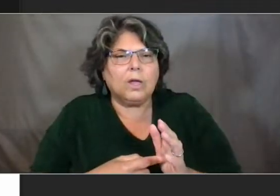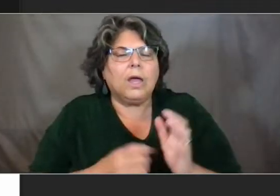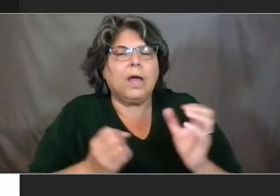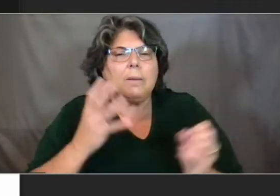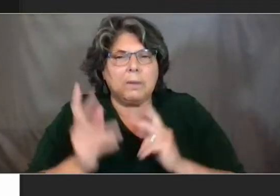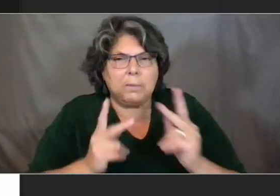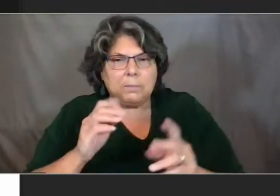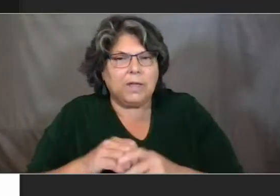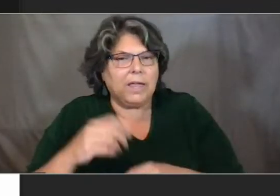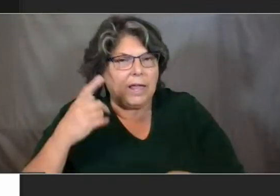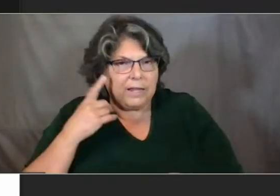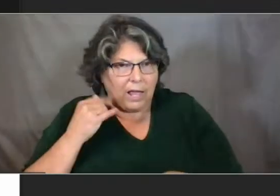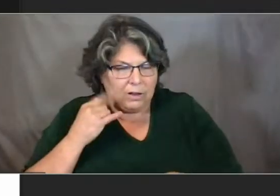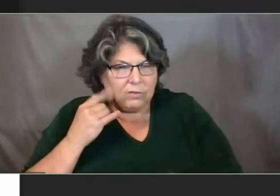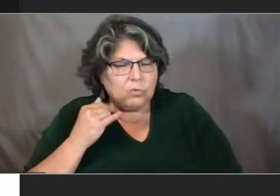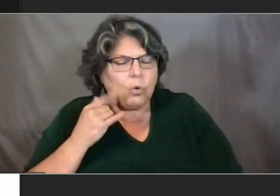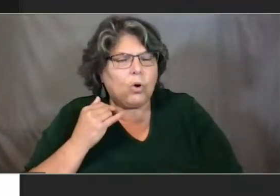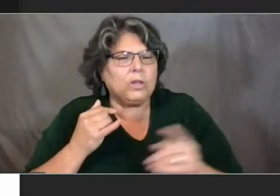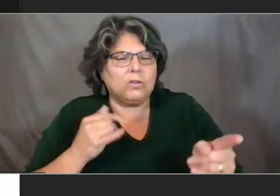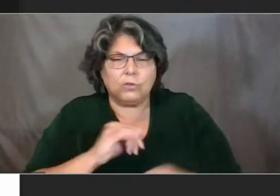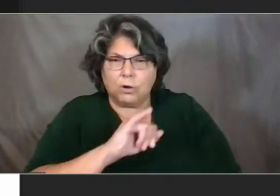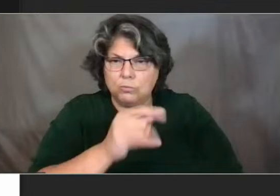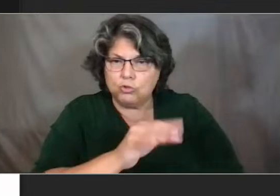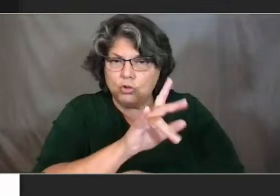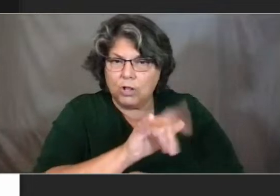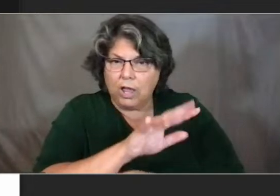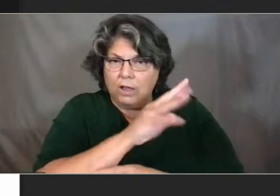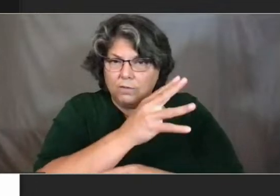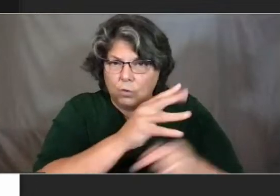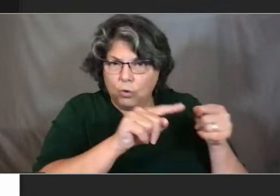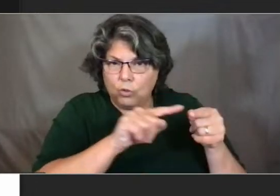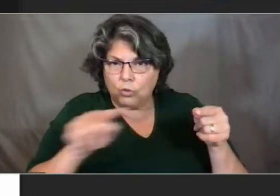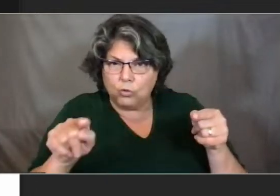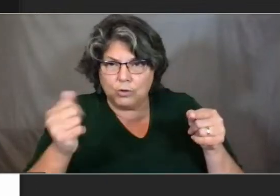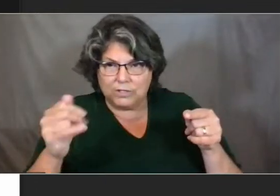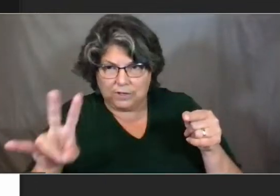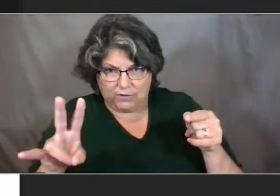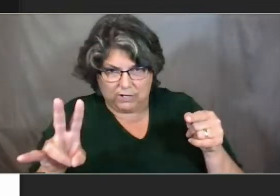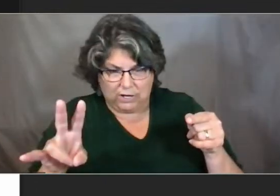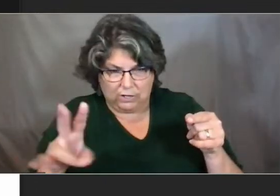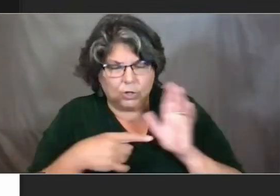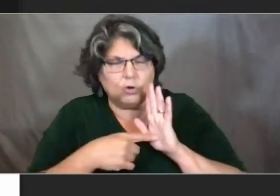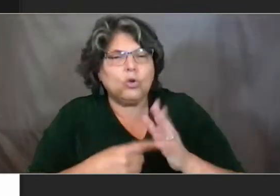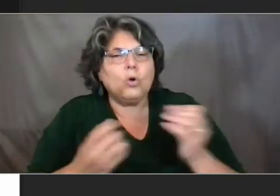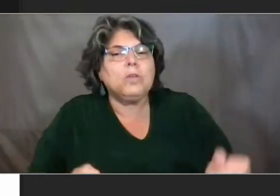California from July 4th through the 17th. These are the number of